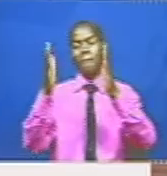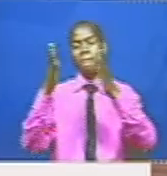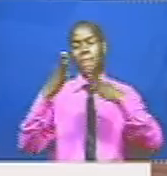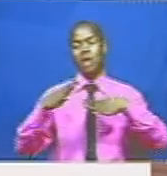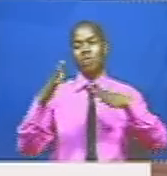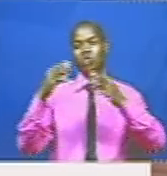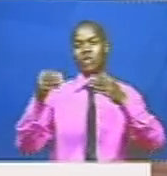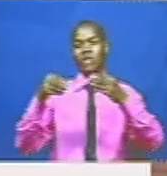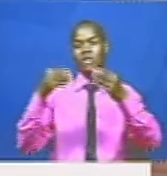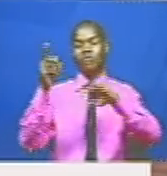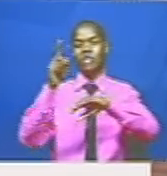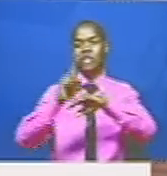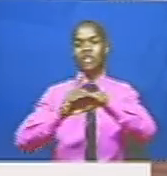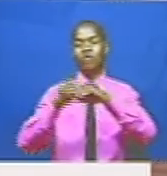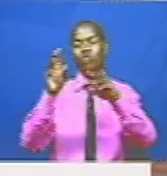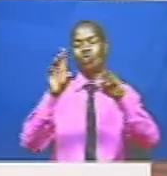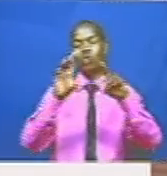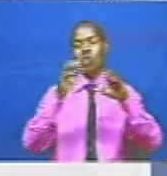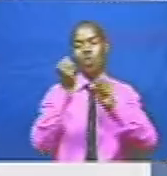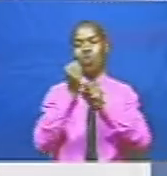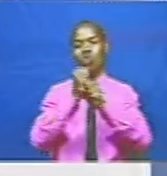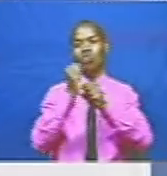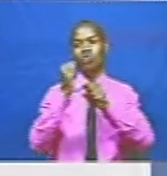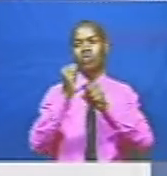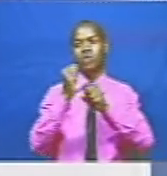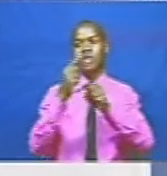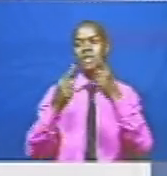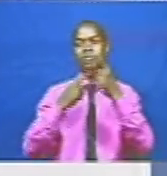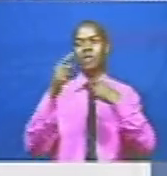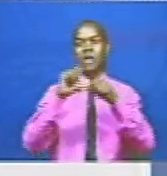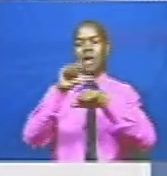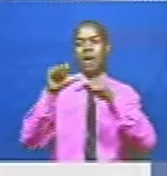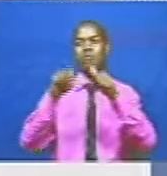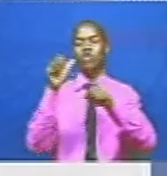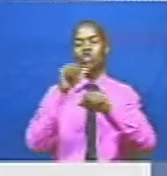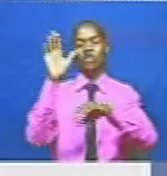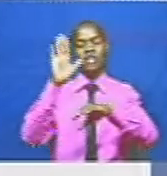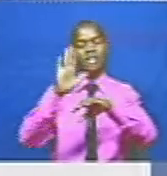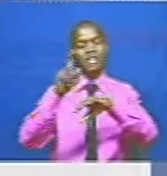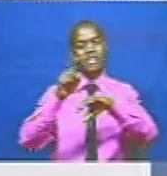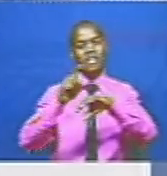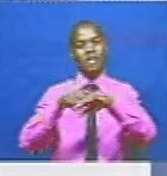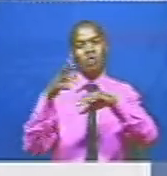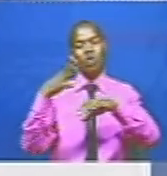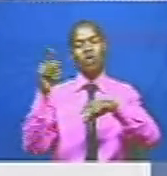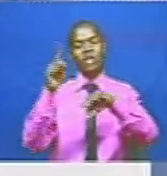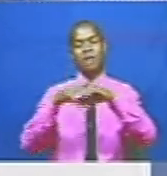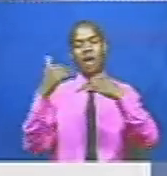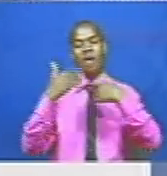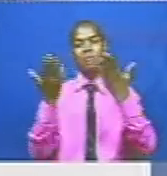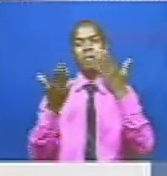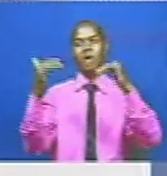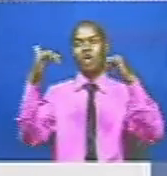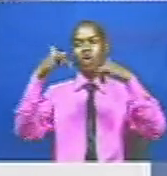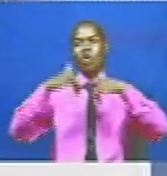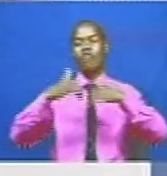do the external market. In terms of, I'm speaking about not letting an opportunity go. If there's an exhibition or an expo anywhere